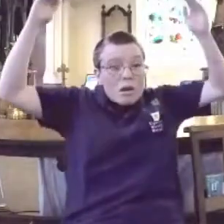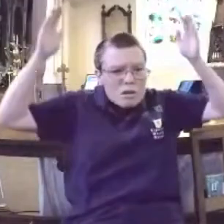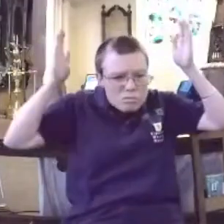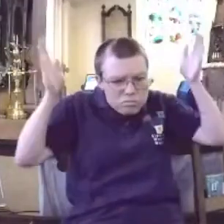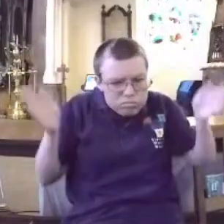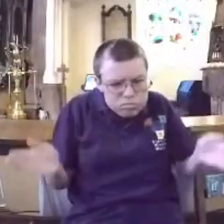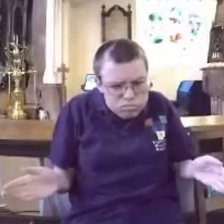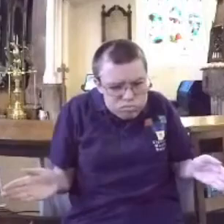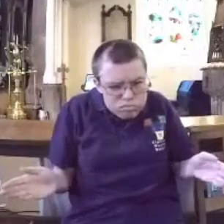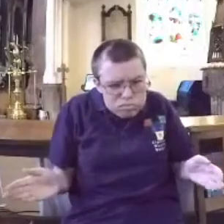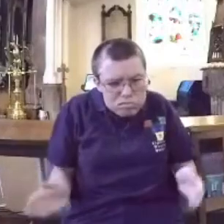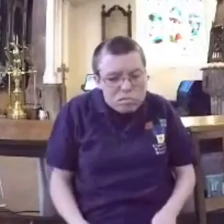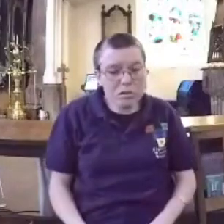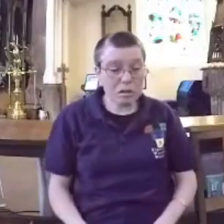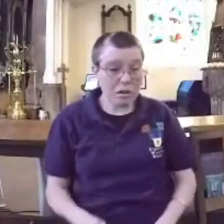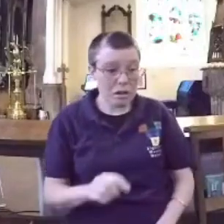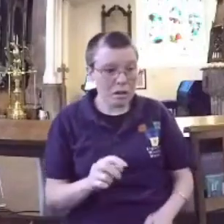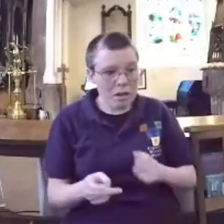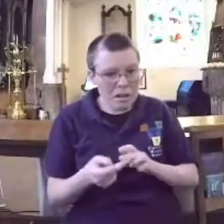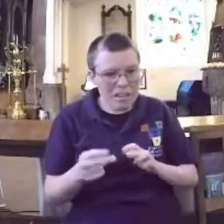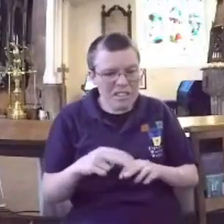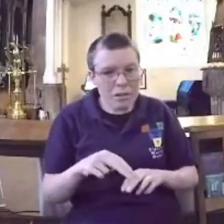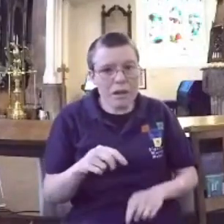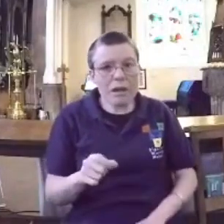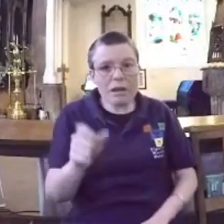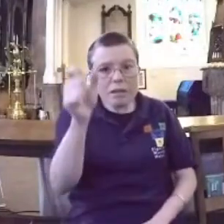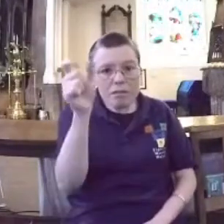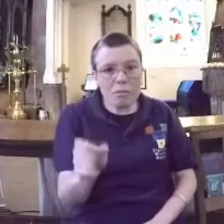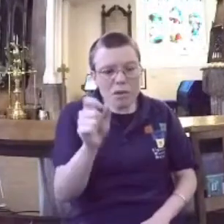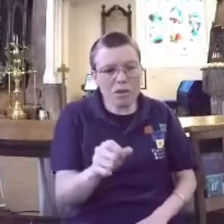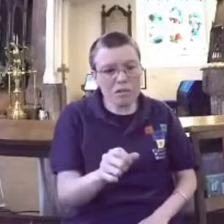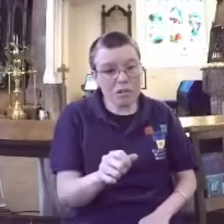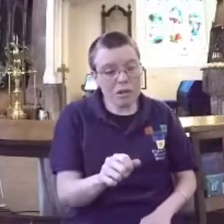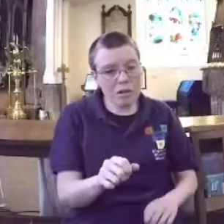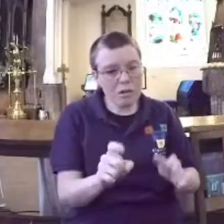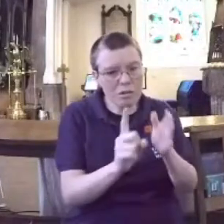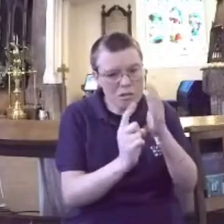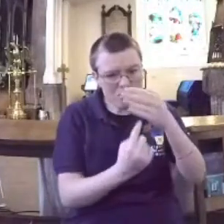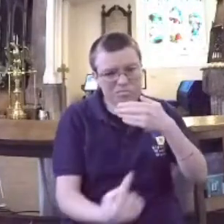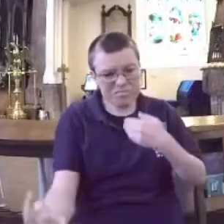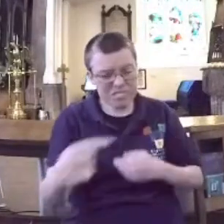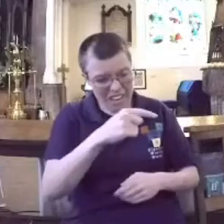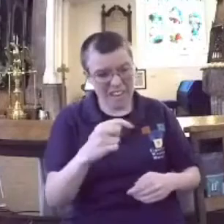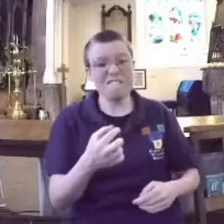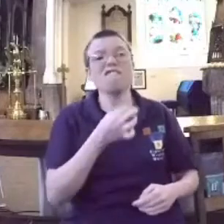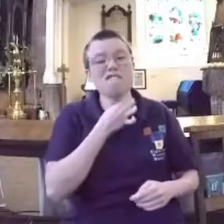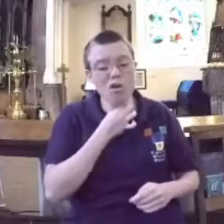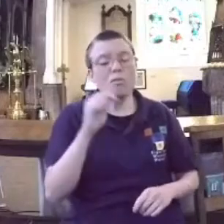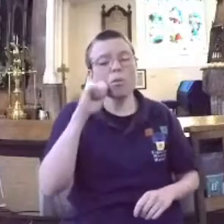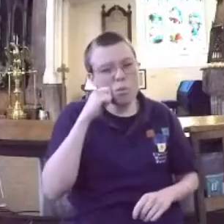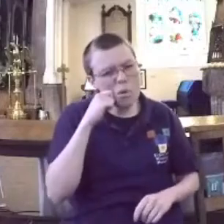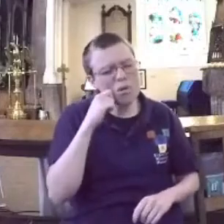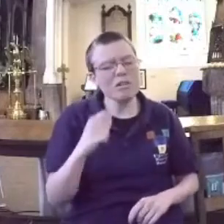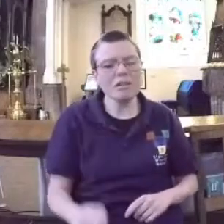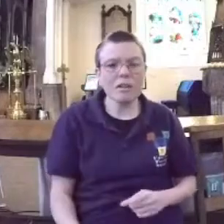enemy. They were vulnerable if any of their member broke formation. We need to be accountable to each other and